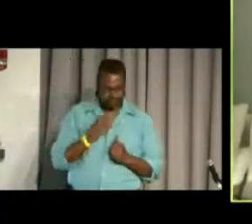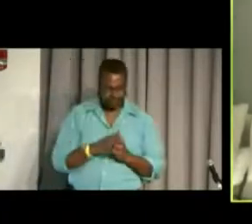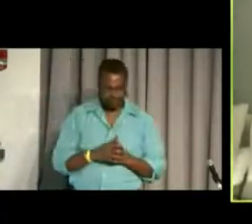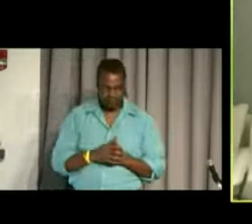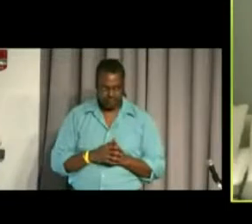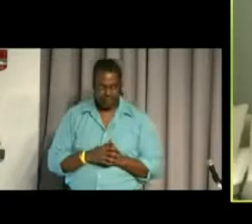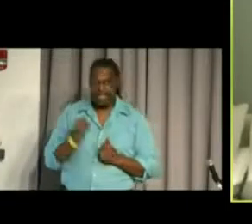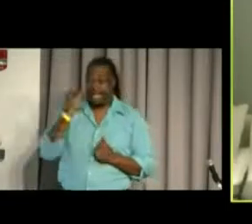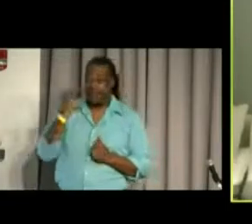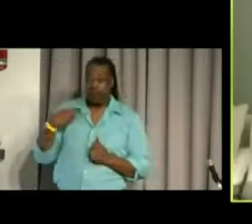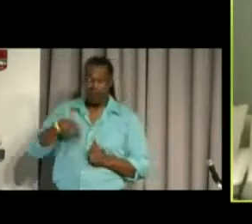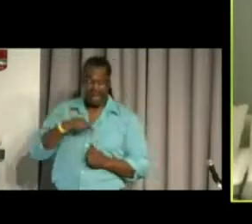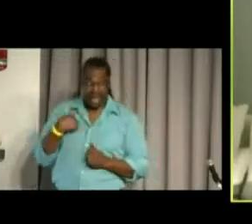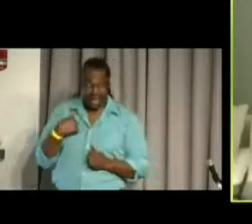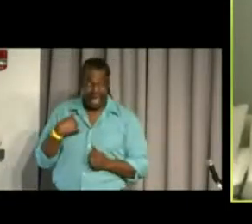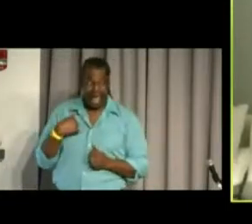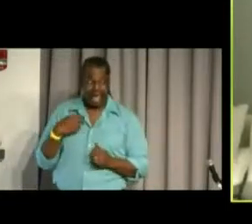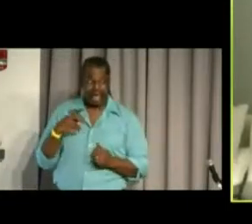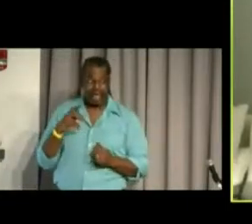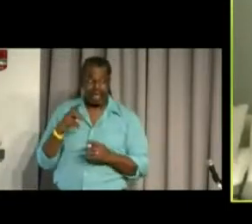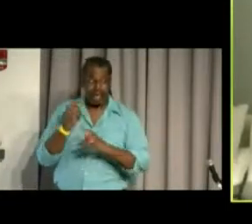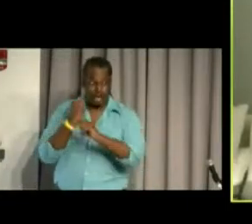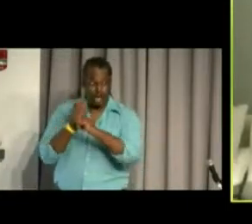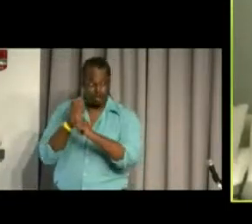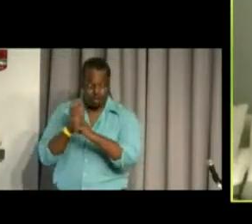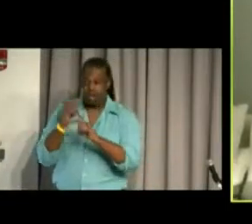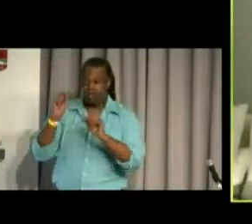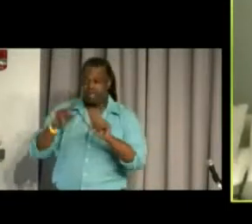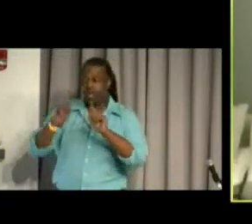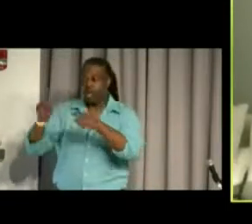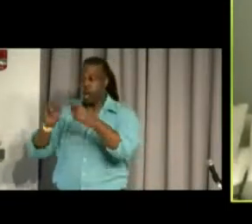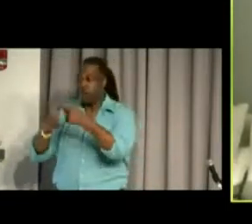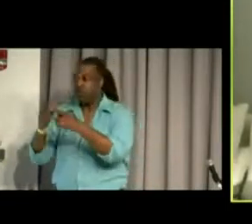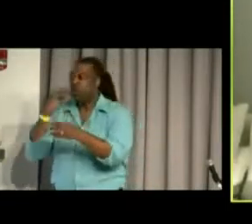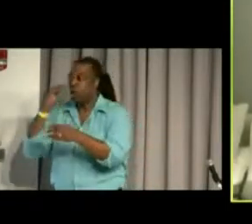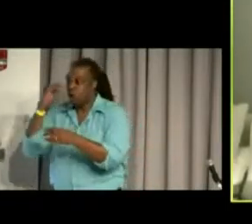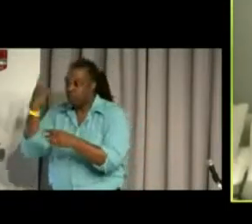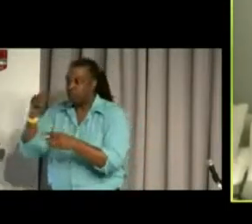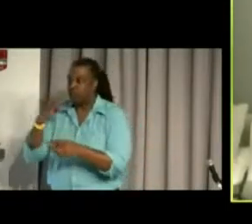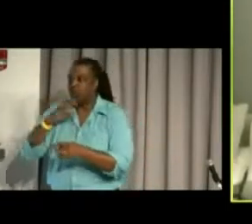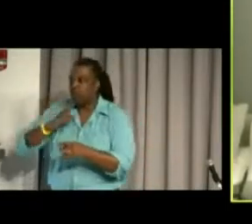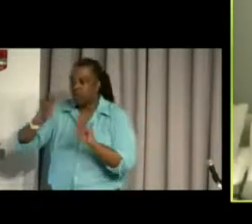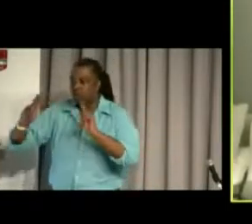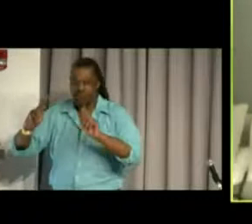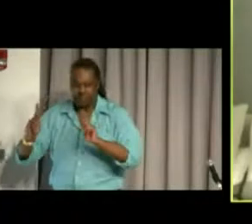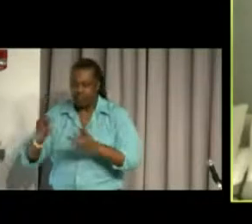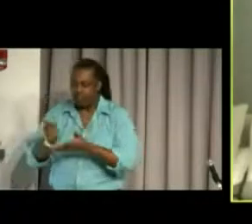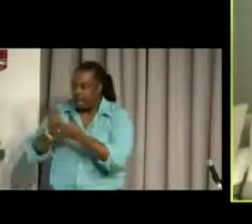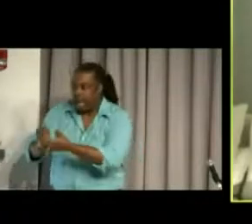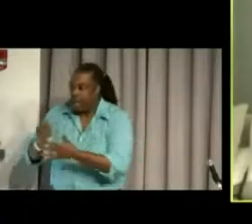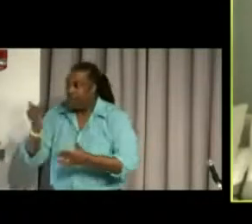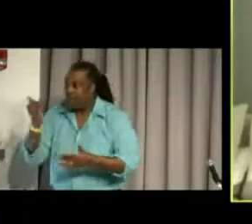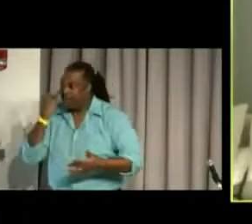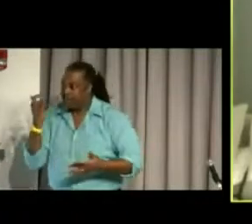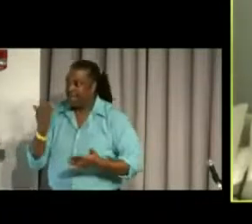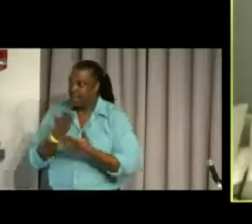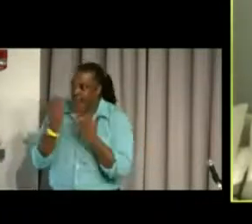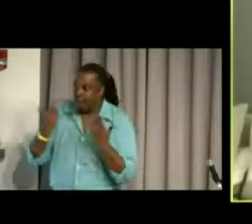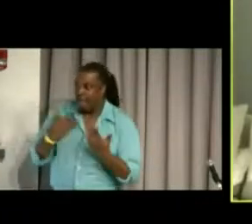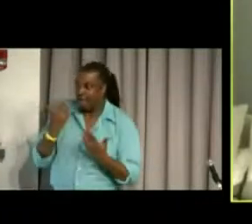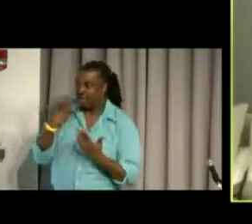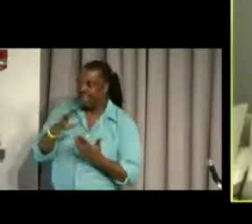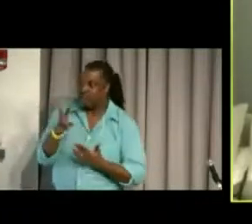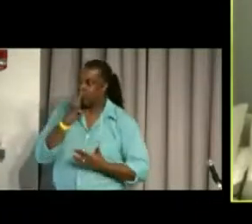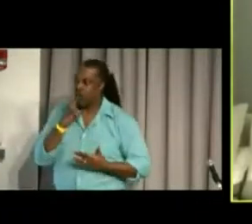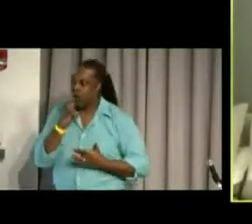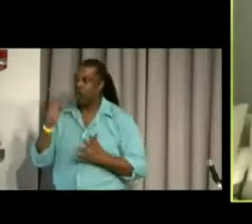4-wheel trucks that could actually go to homes where elders we knew were cold without heat, and get them heat